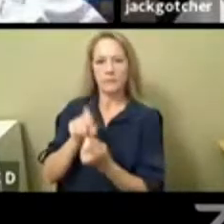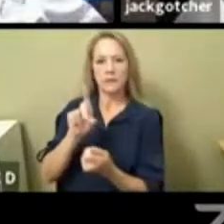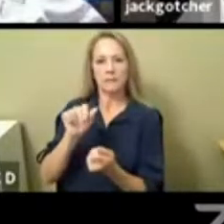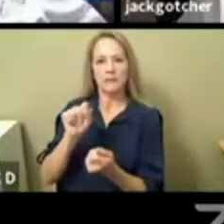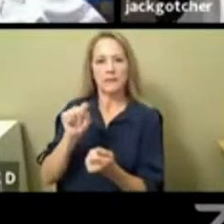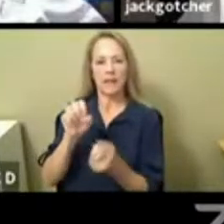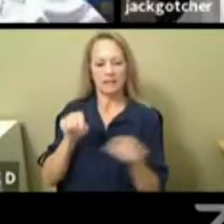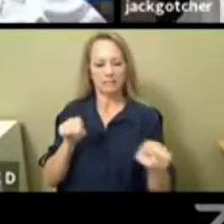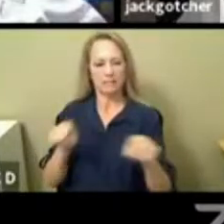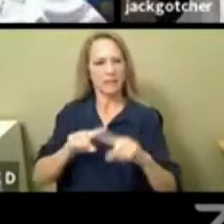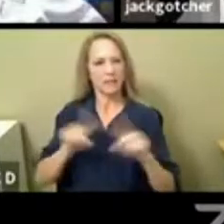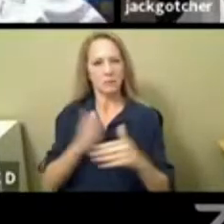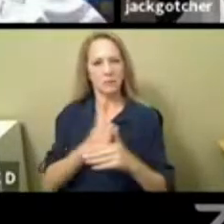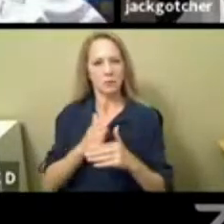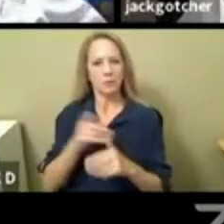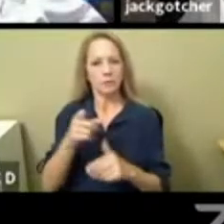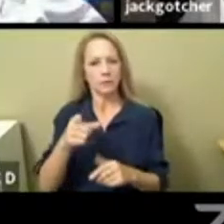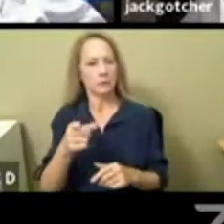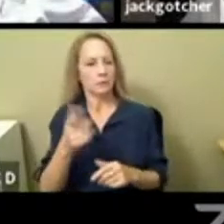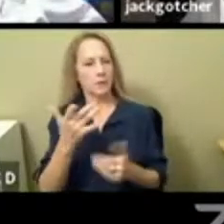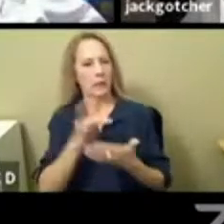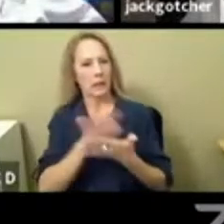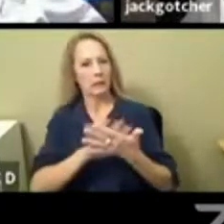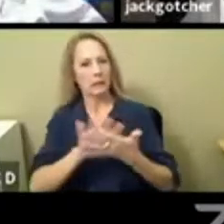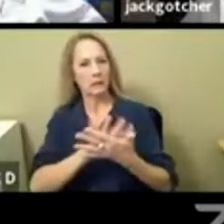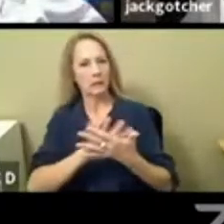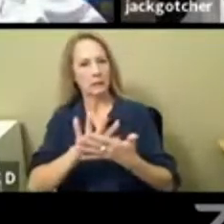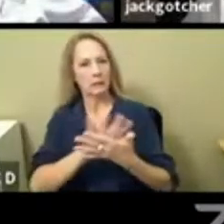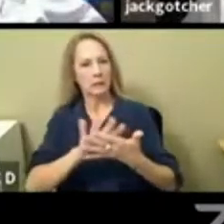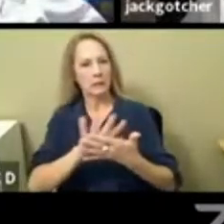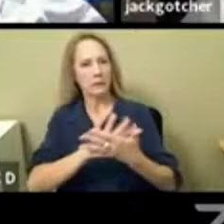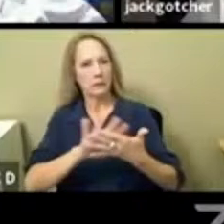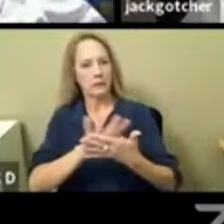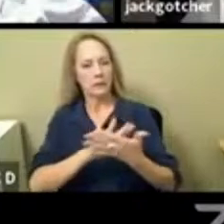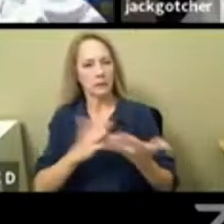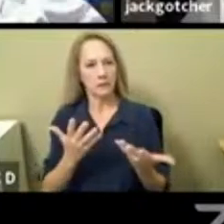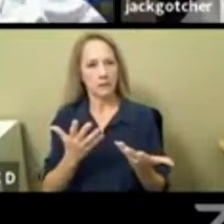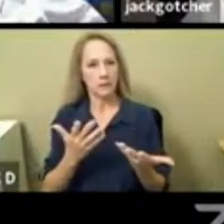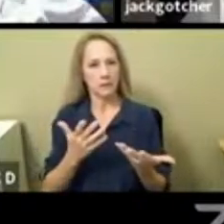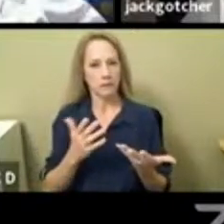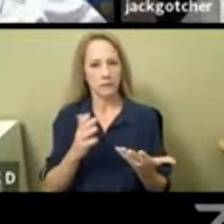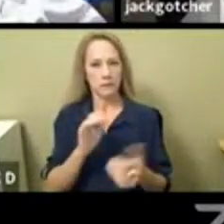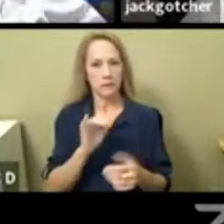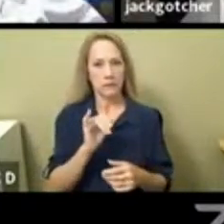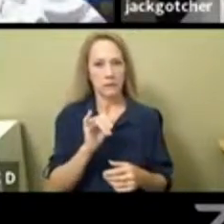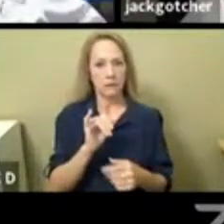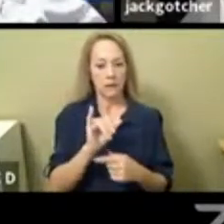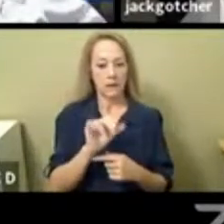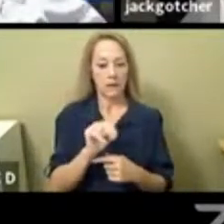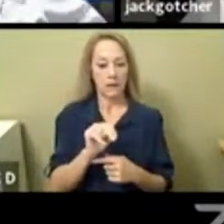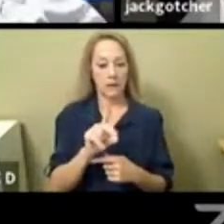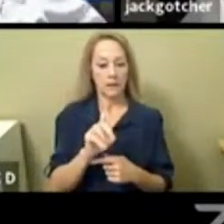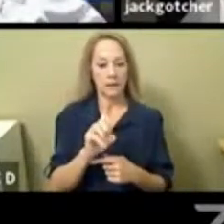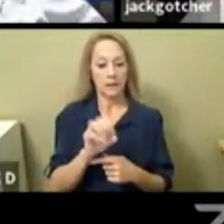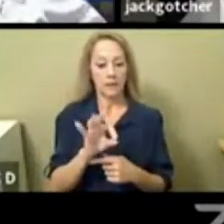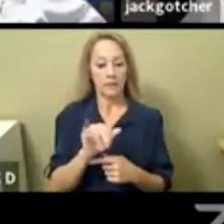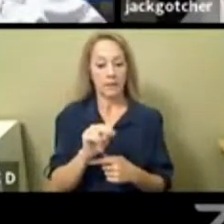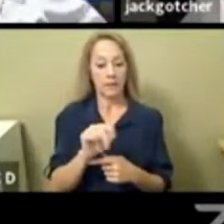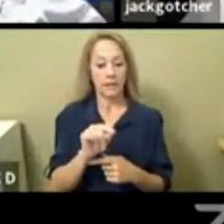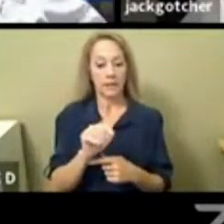I think it adds ambiguity. There's no ambiguity in saying that it's indefinite without an